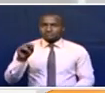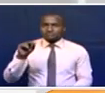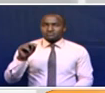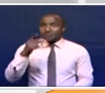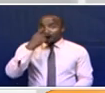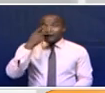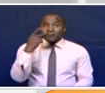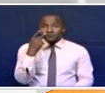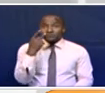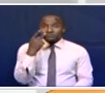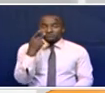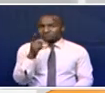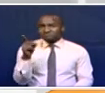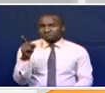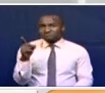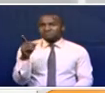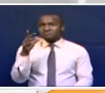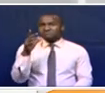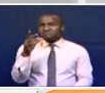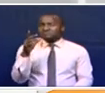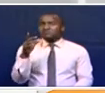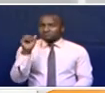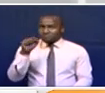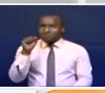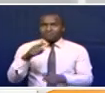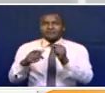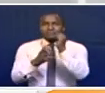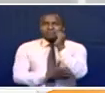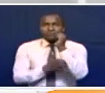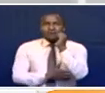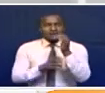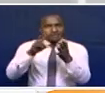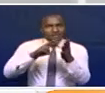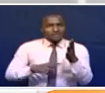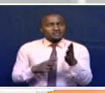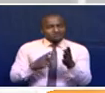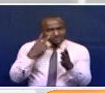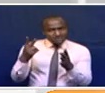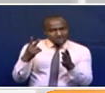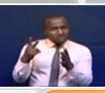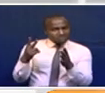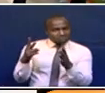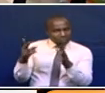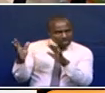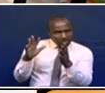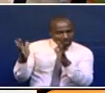no. Kalonzo is presidential material, but very poor in reading the signs of the